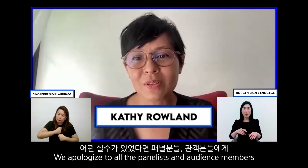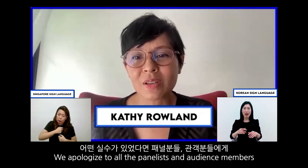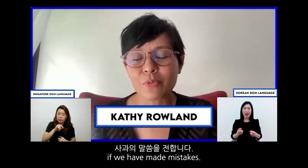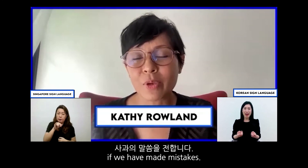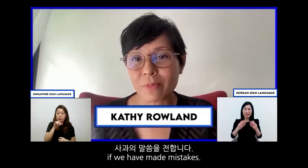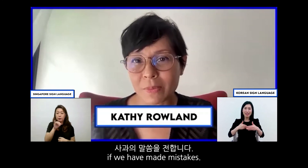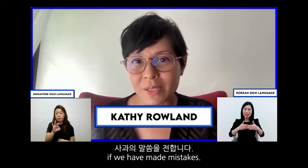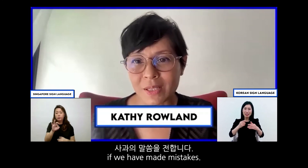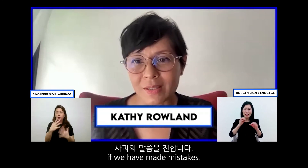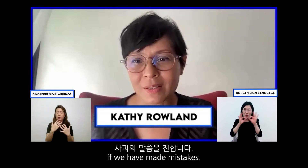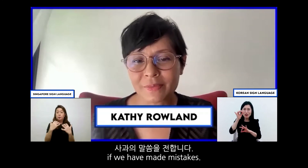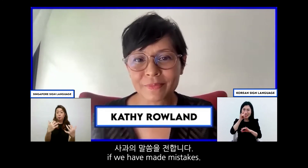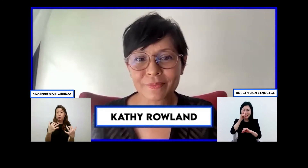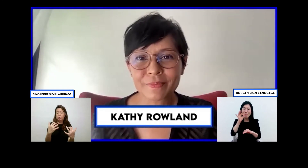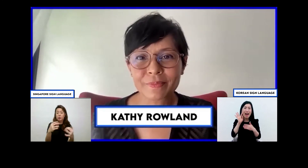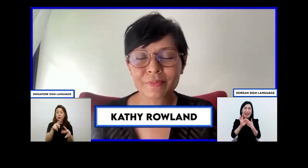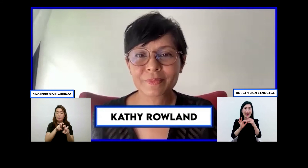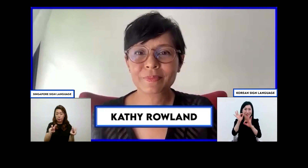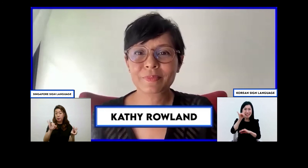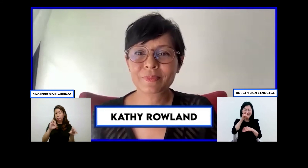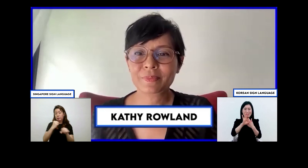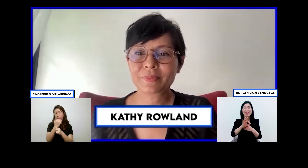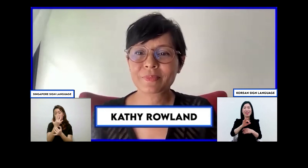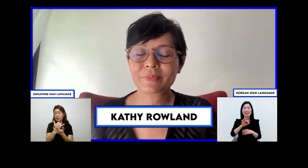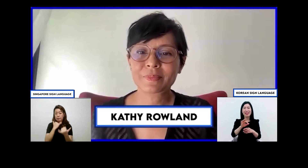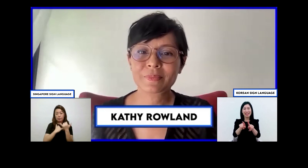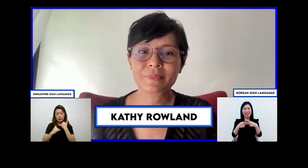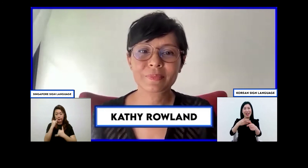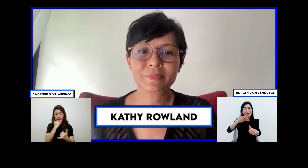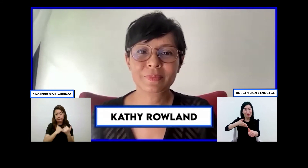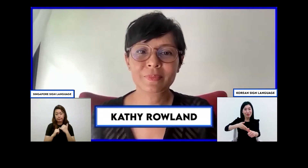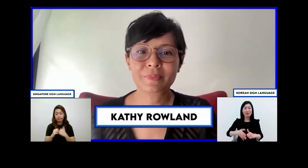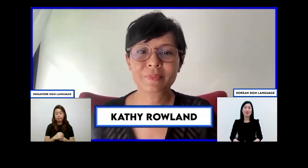audience members if we have made mistakes.